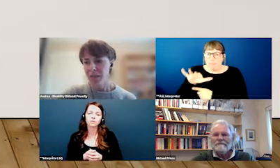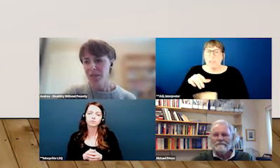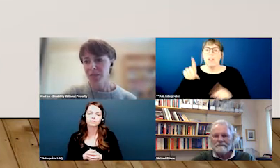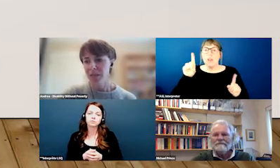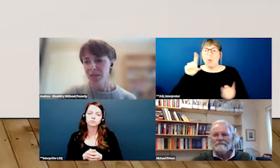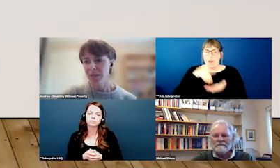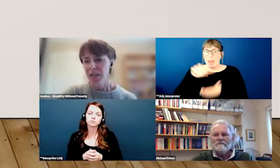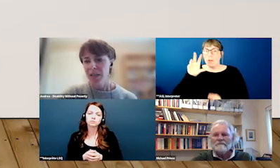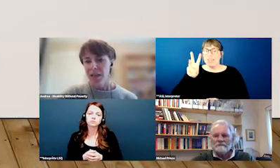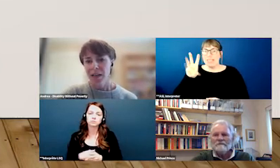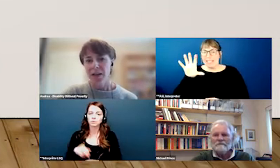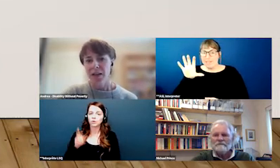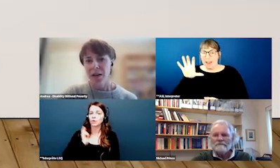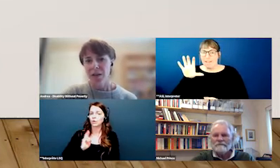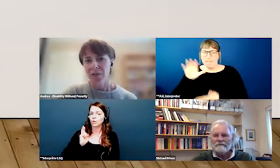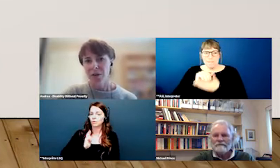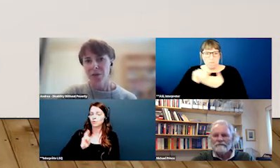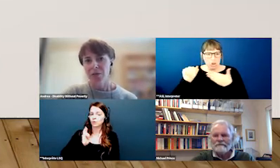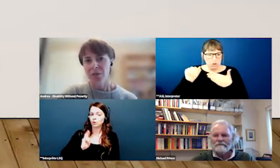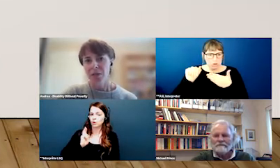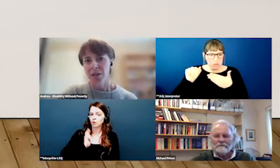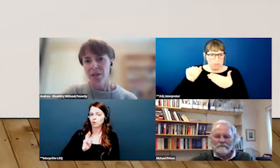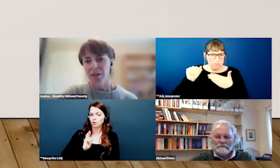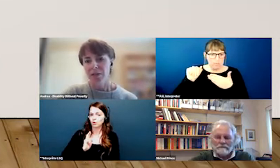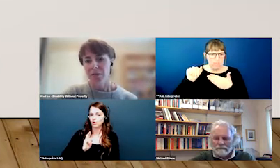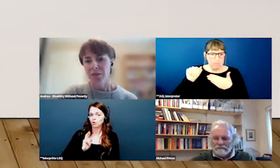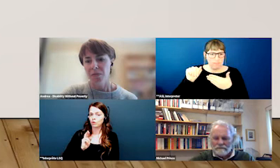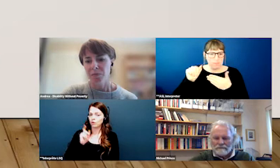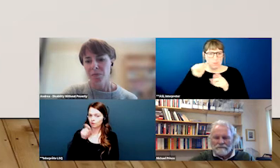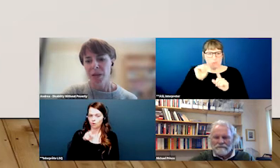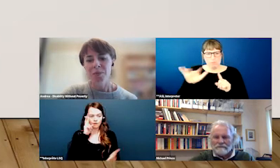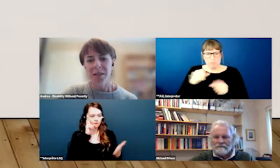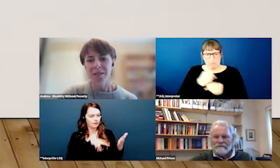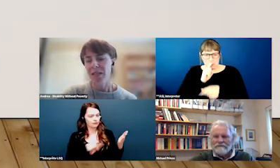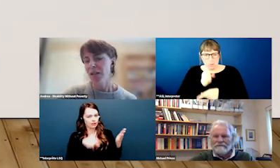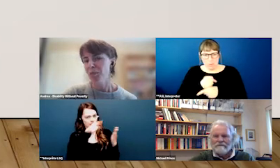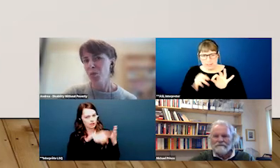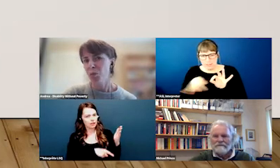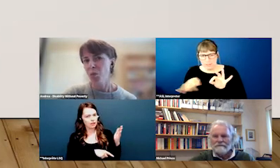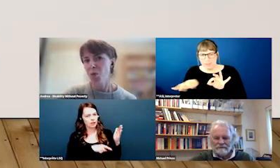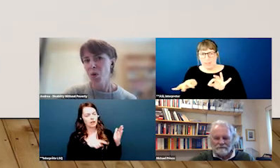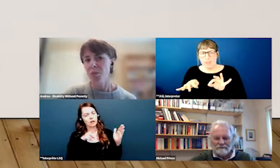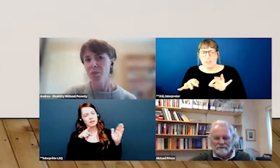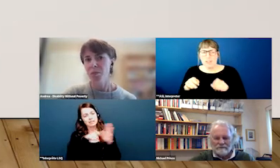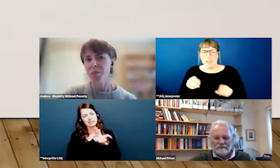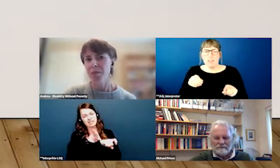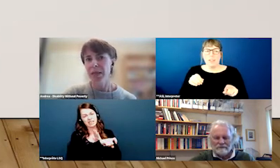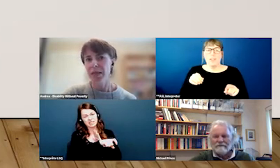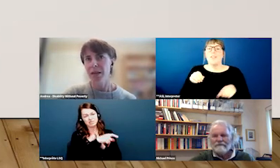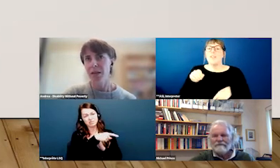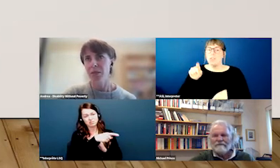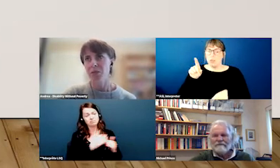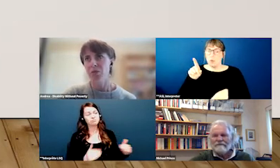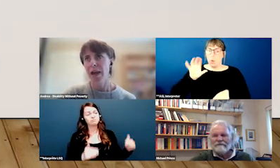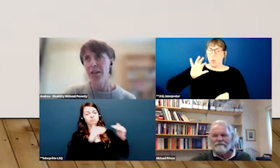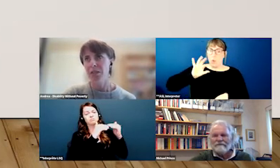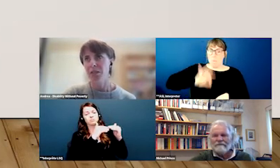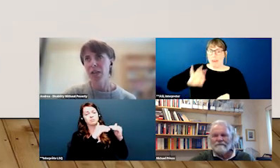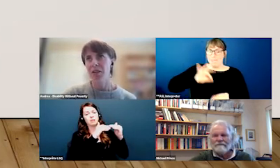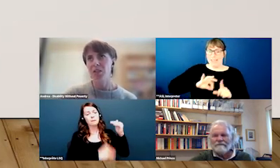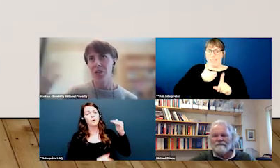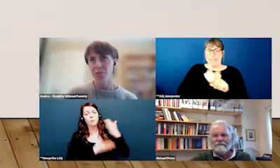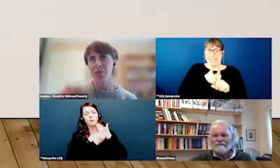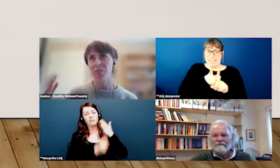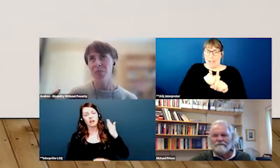$1,685. And so although the benefit itself won't be a